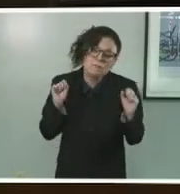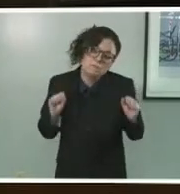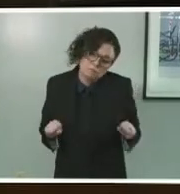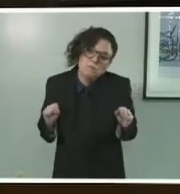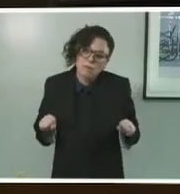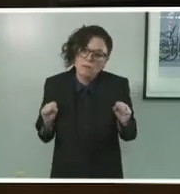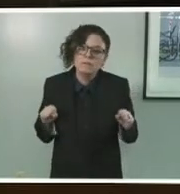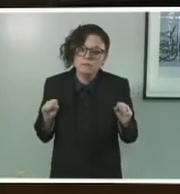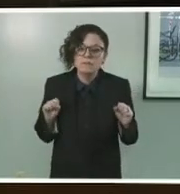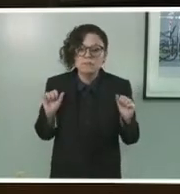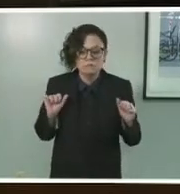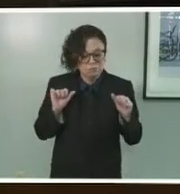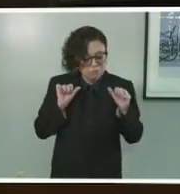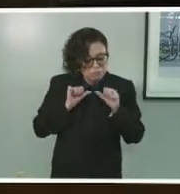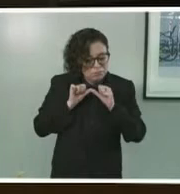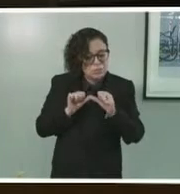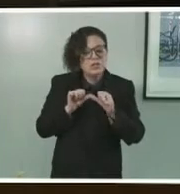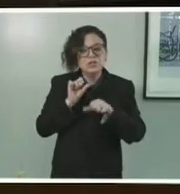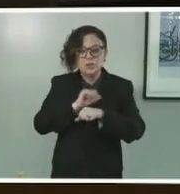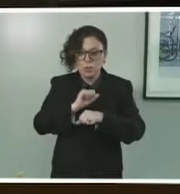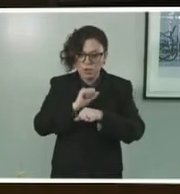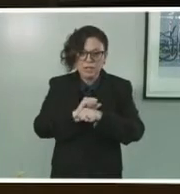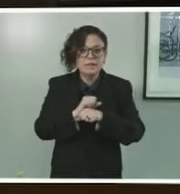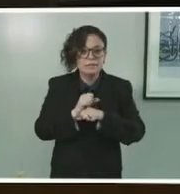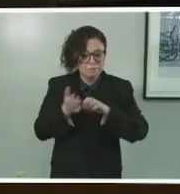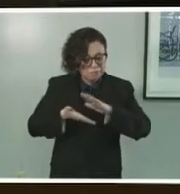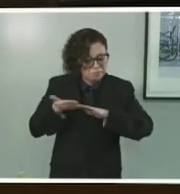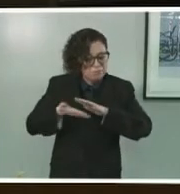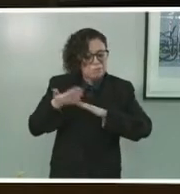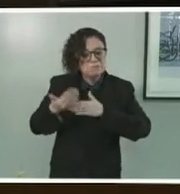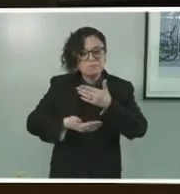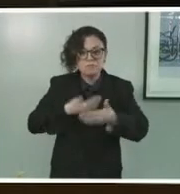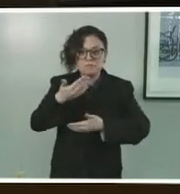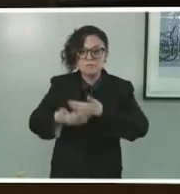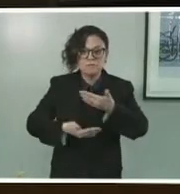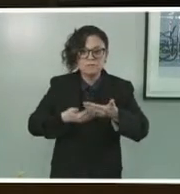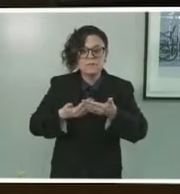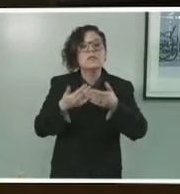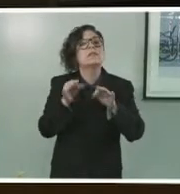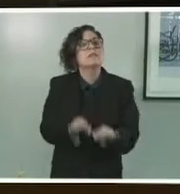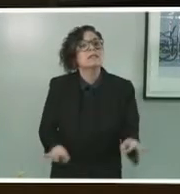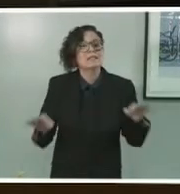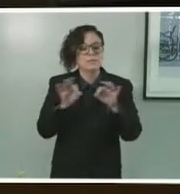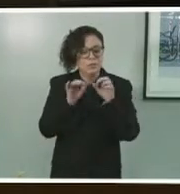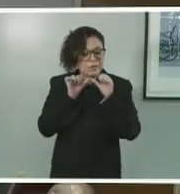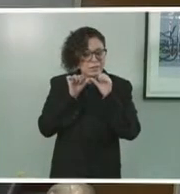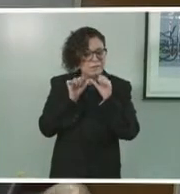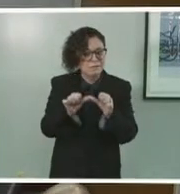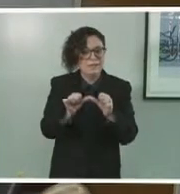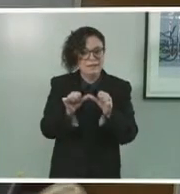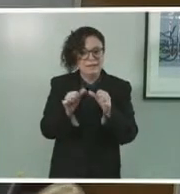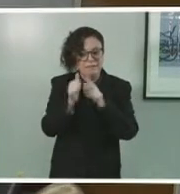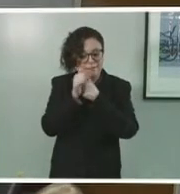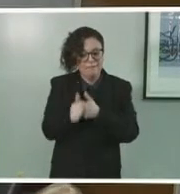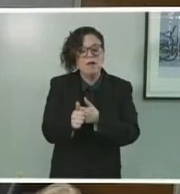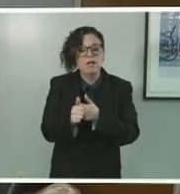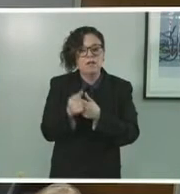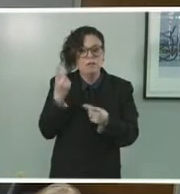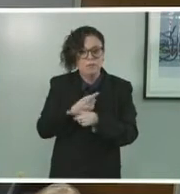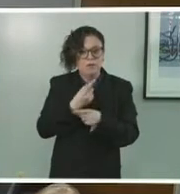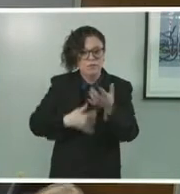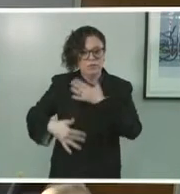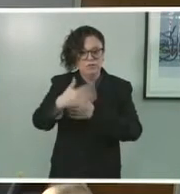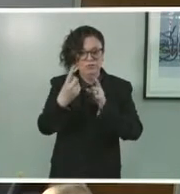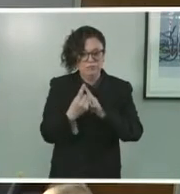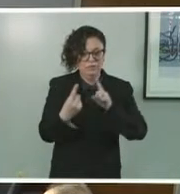permitted to continue working, and they must maintain proper social distancing measures. Excellent.